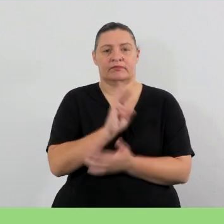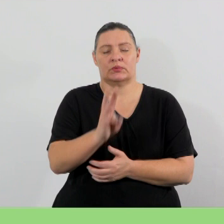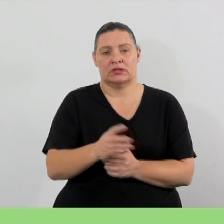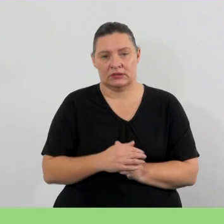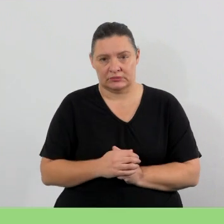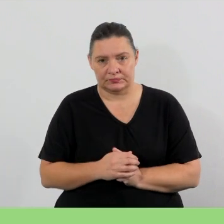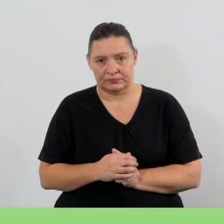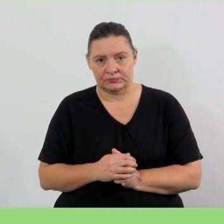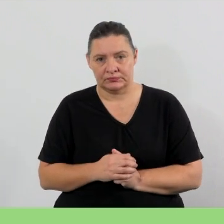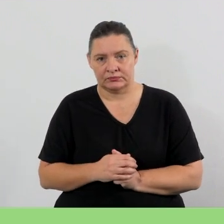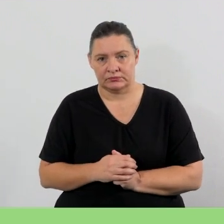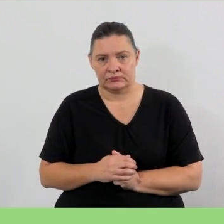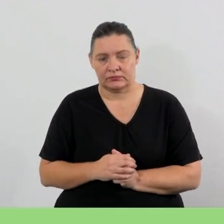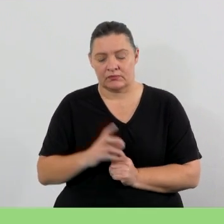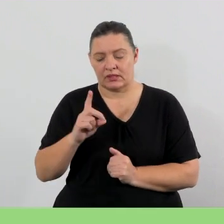disturbed